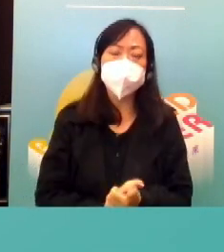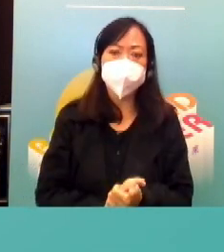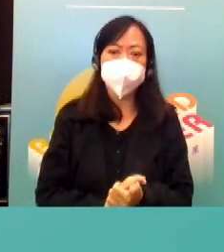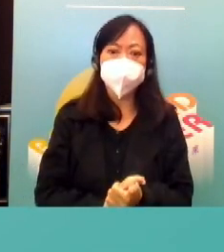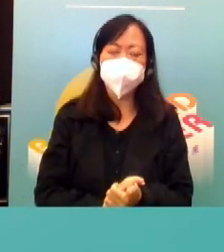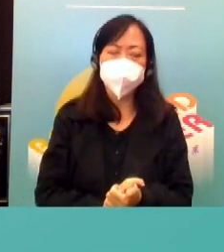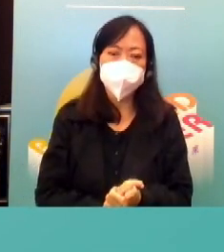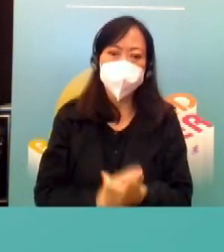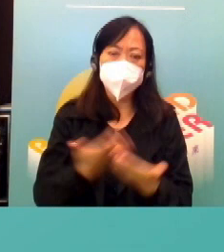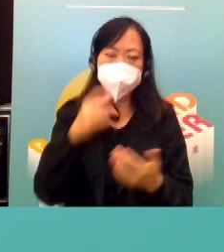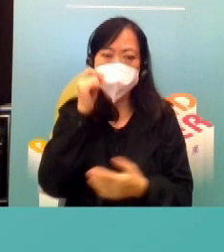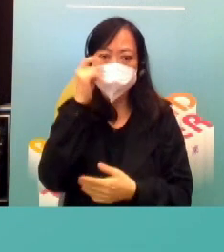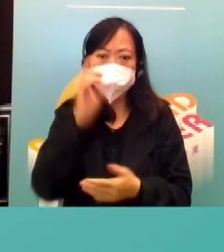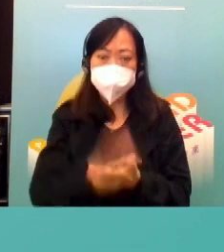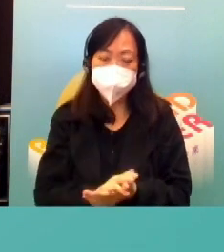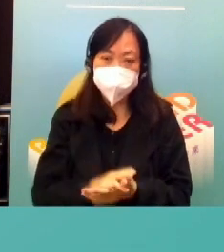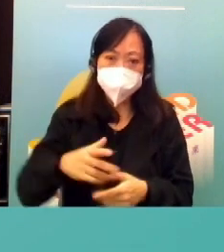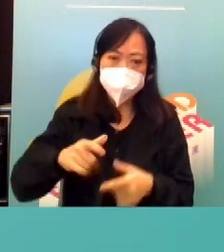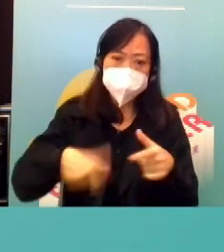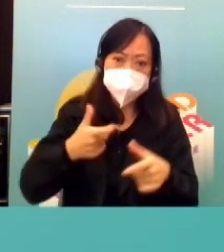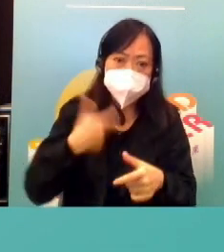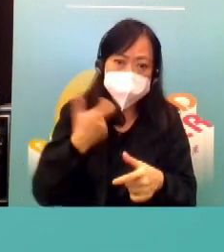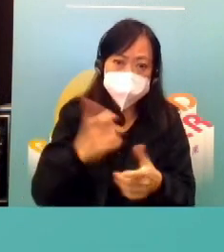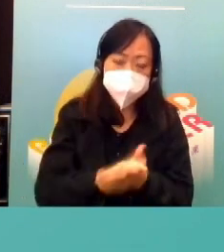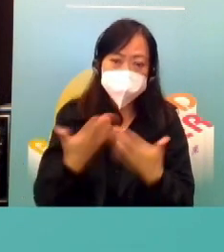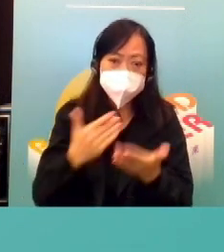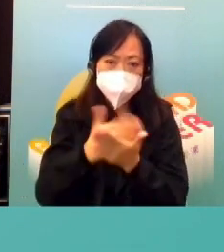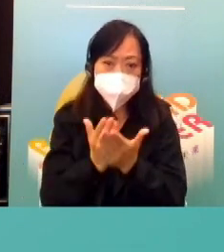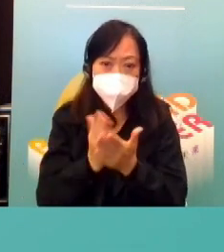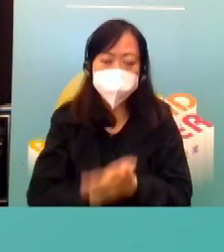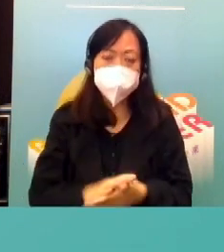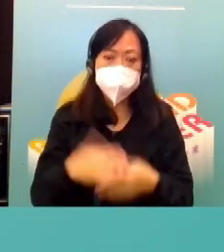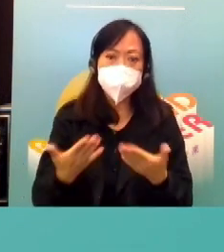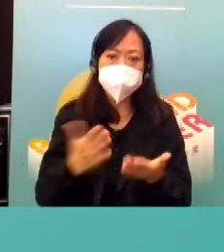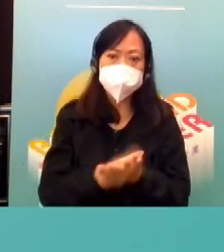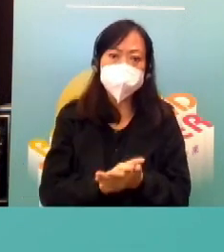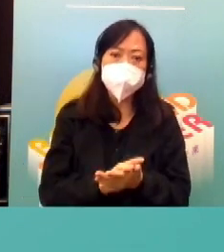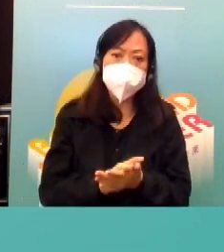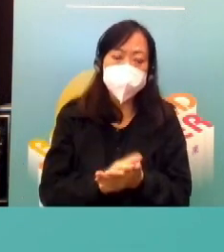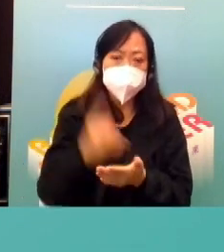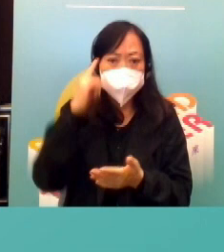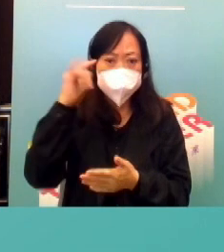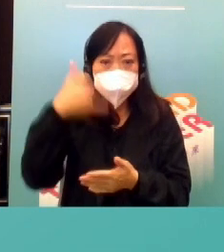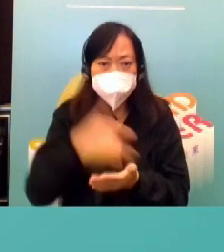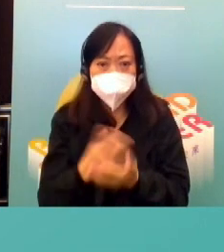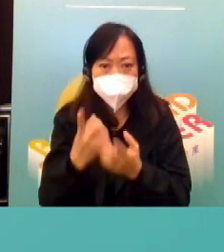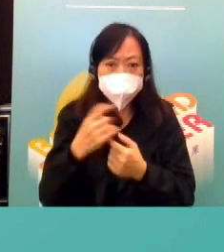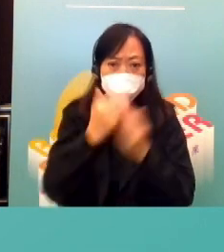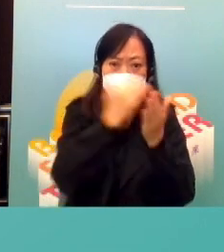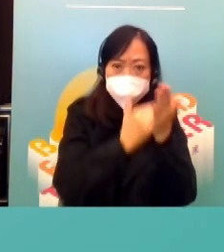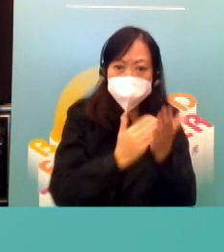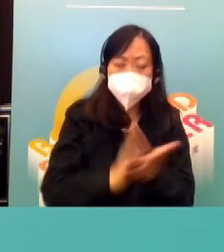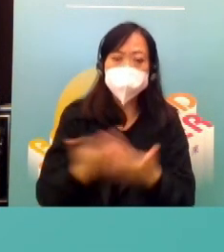instruments, maybe some incentives, and all kinds of partnership mechanisms that we try to talk about. And indeed, today we are going to look at some